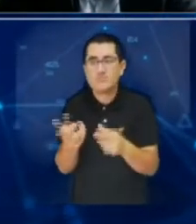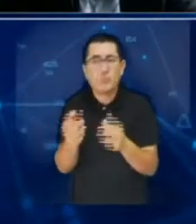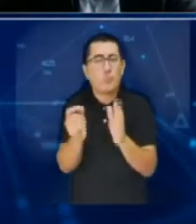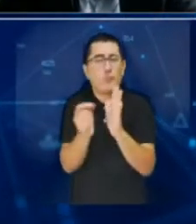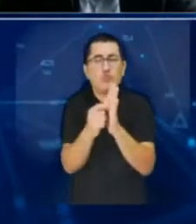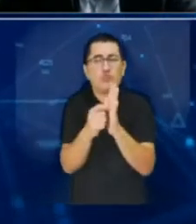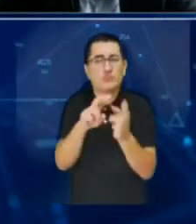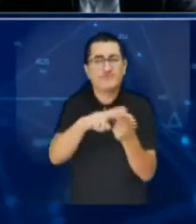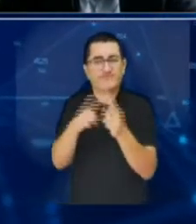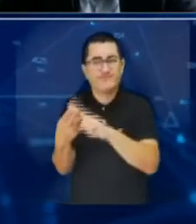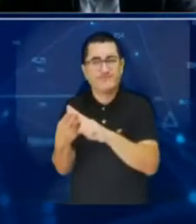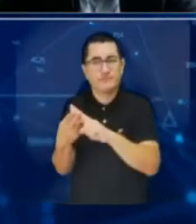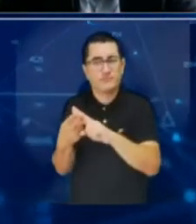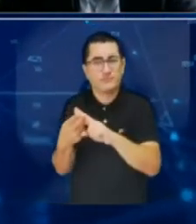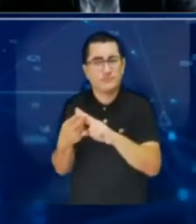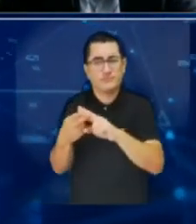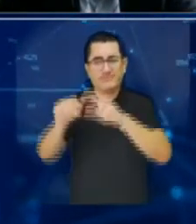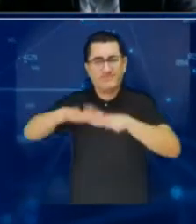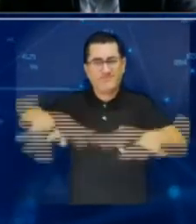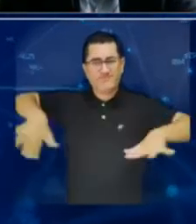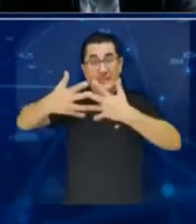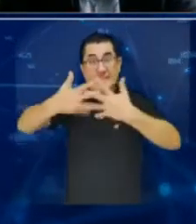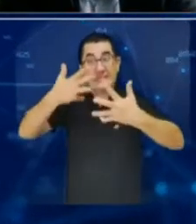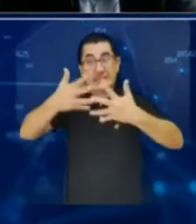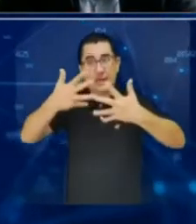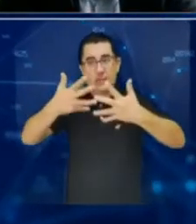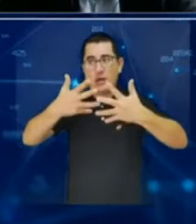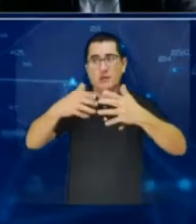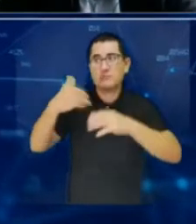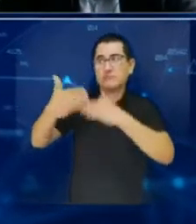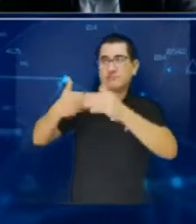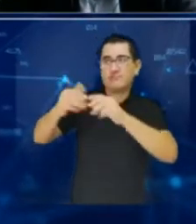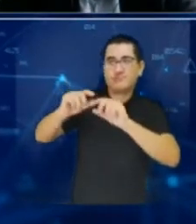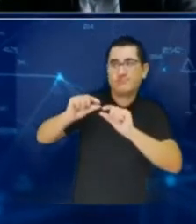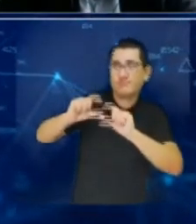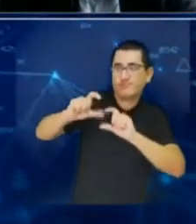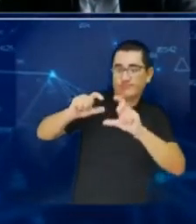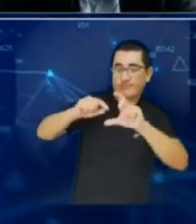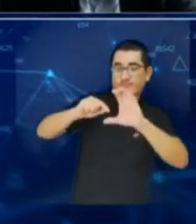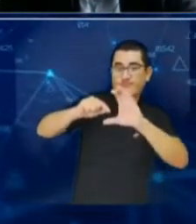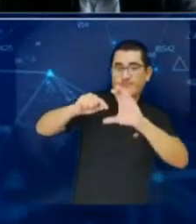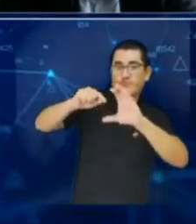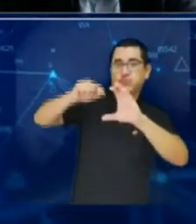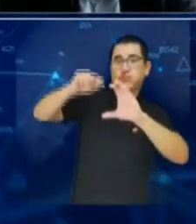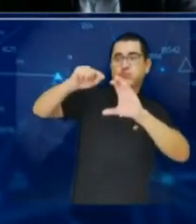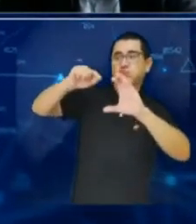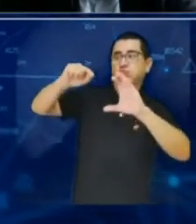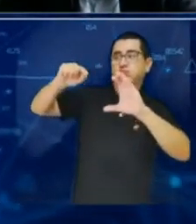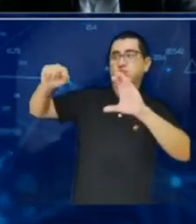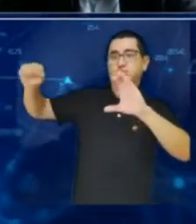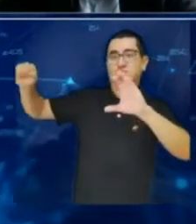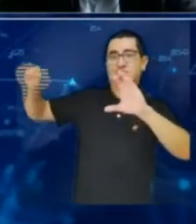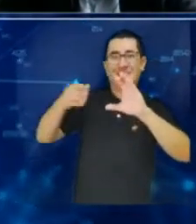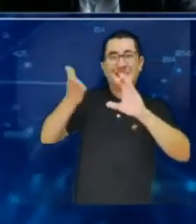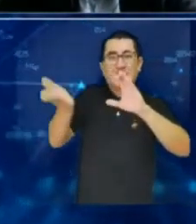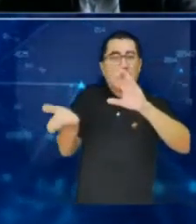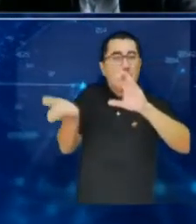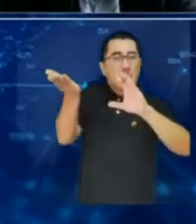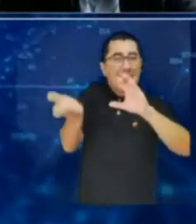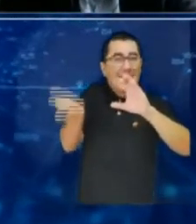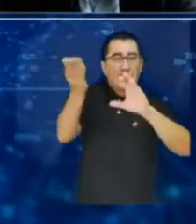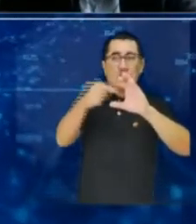this in respect to high altitude base stations by IMT. We are seeing some